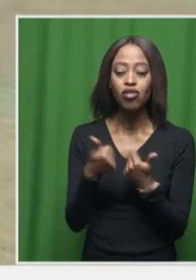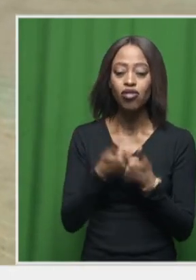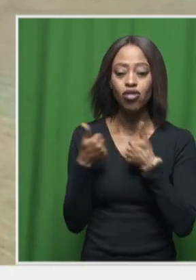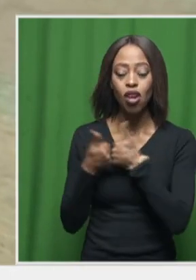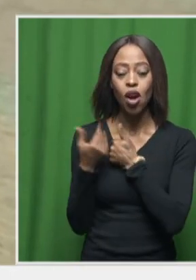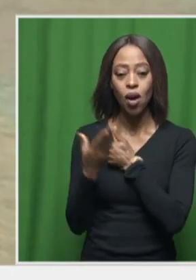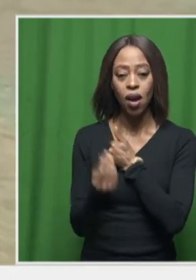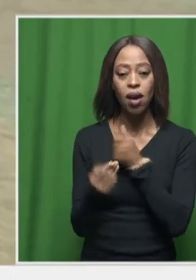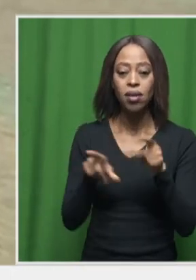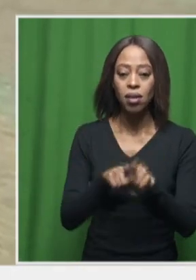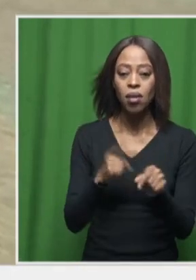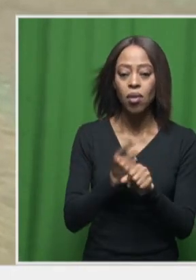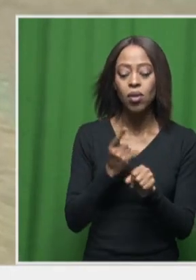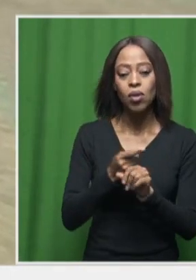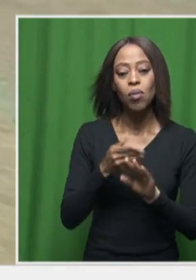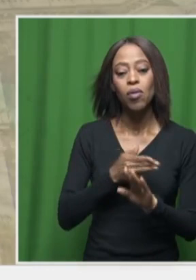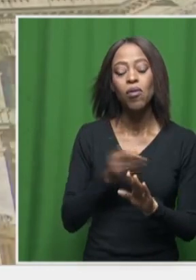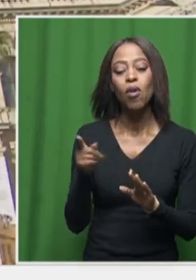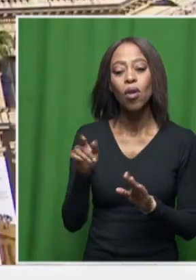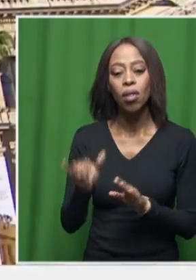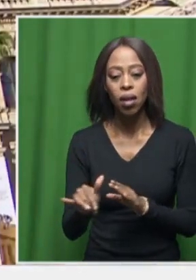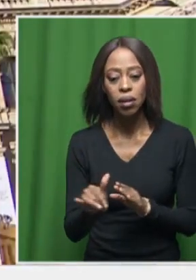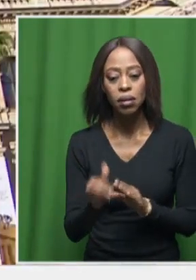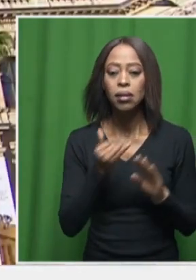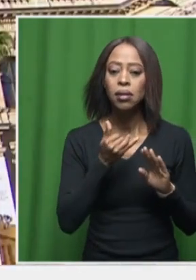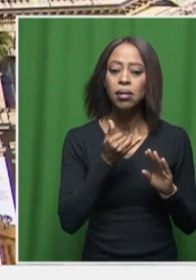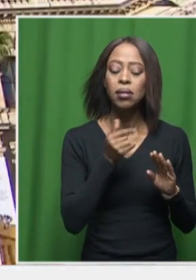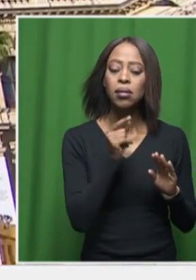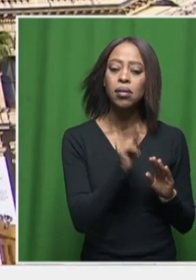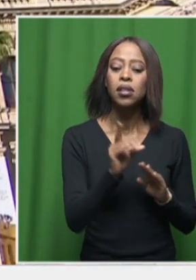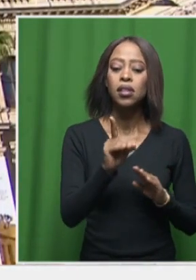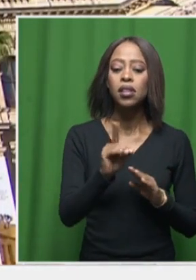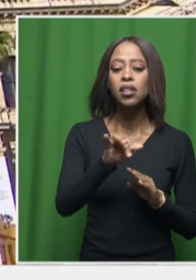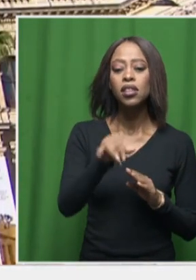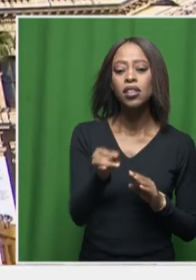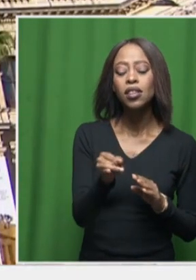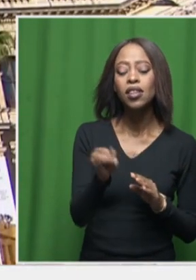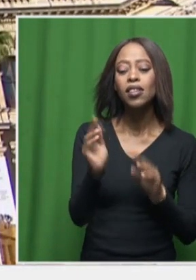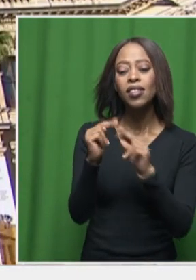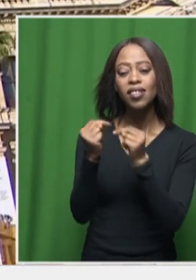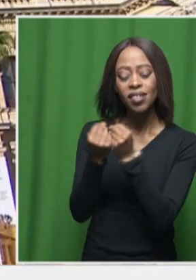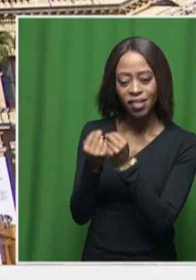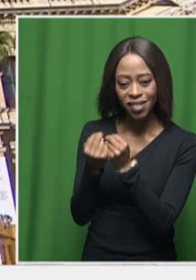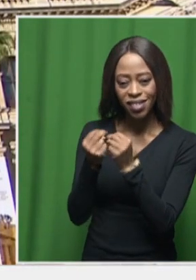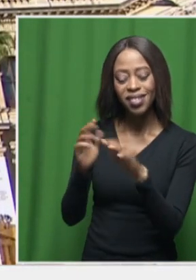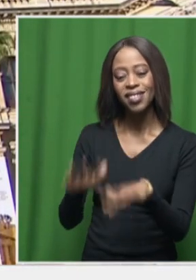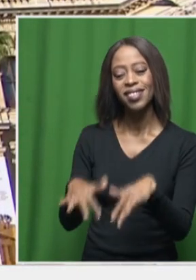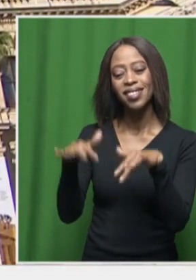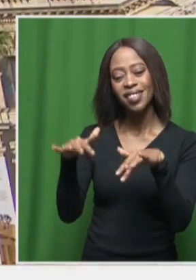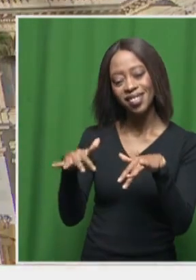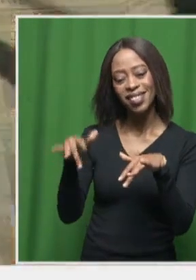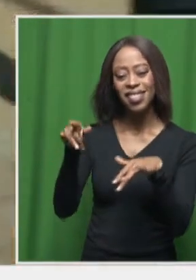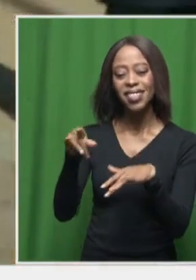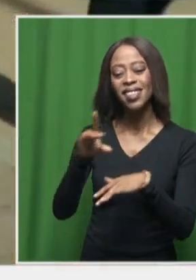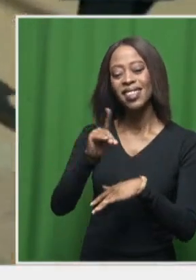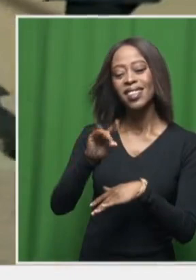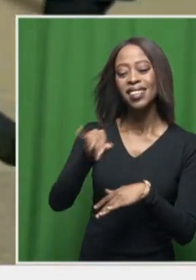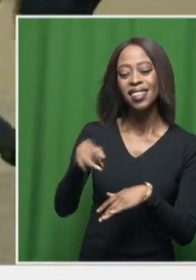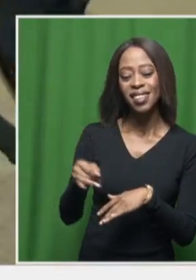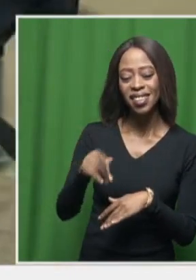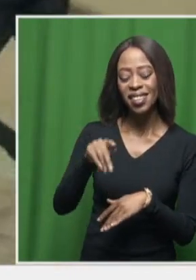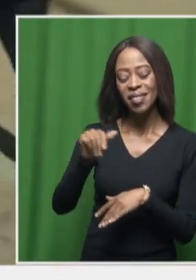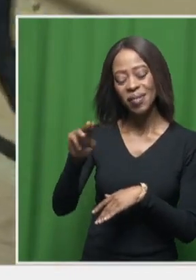quickly pay our bills. Before we come back with the DJ of the National Assembly, that is DJ